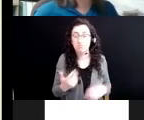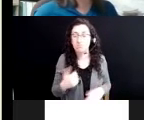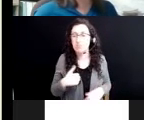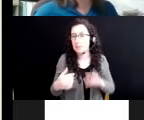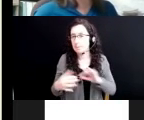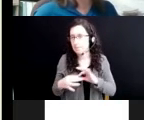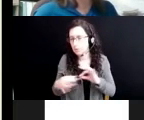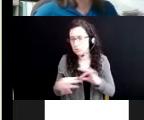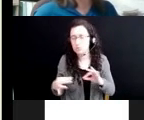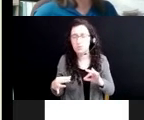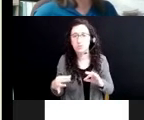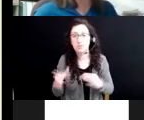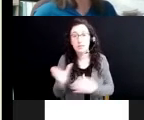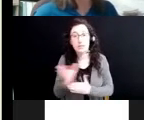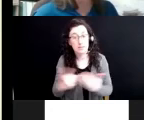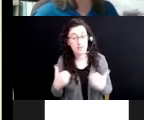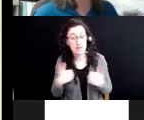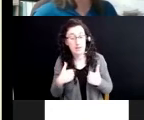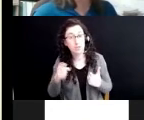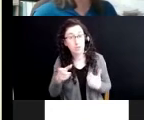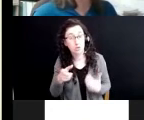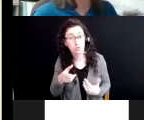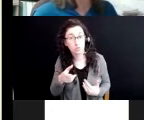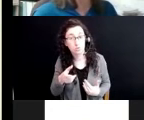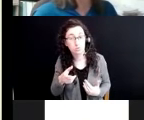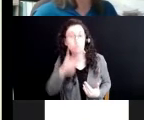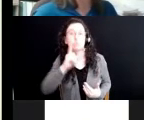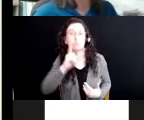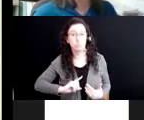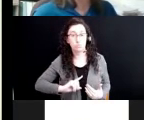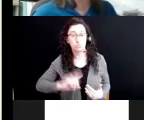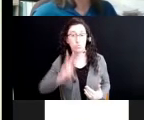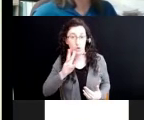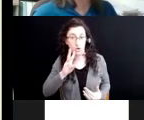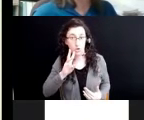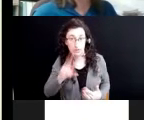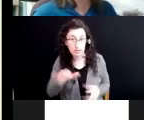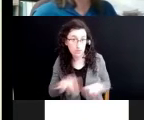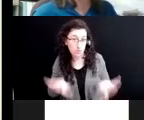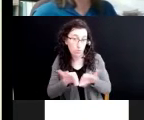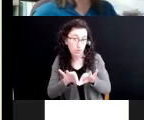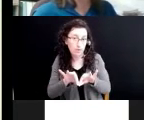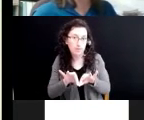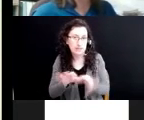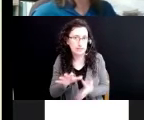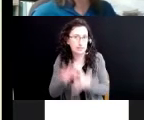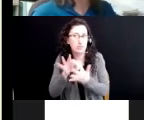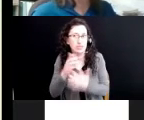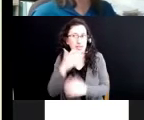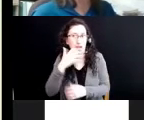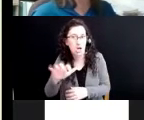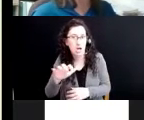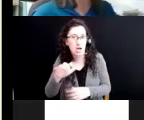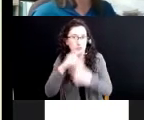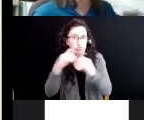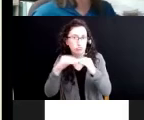mentioned, some critters need to drink water, and that's really important, and particularly during the hot, droughty periods, but also